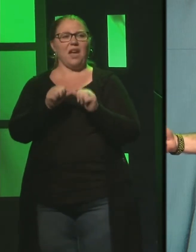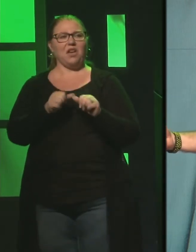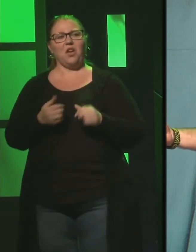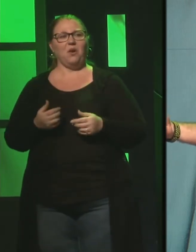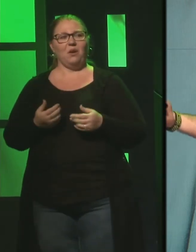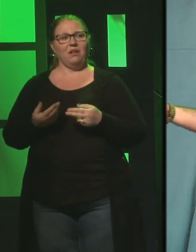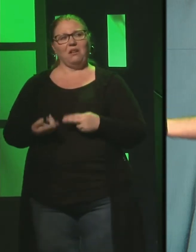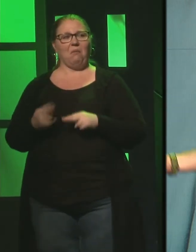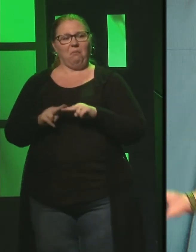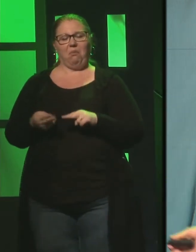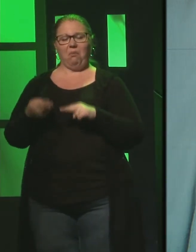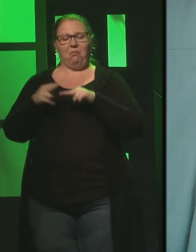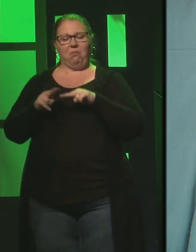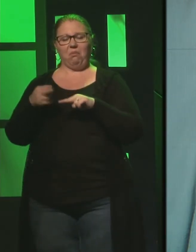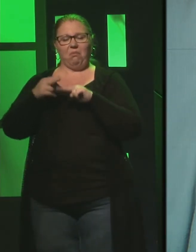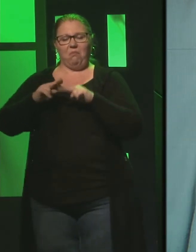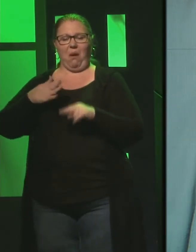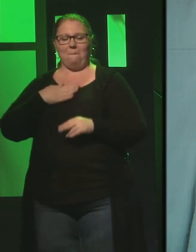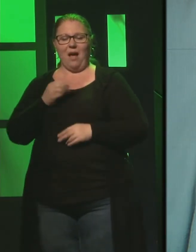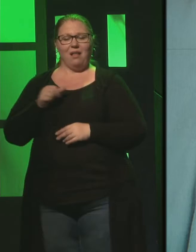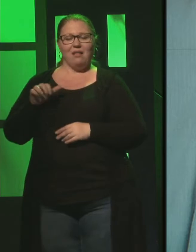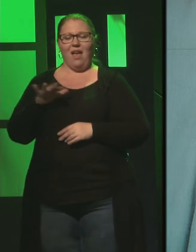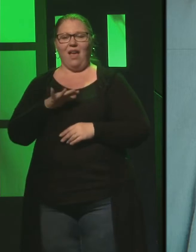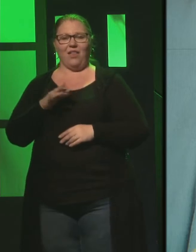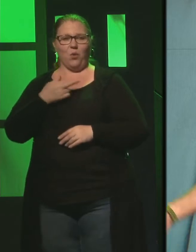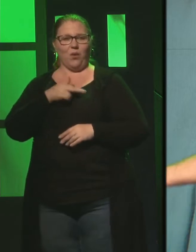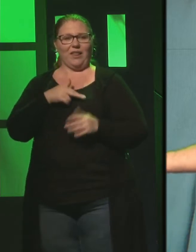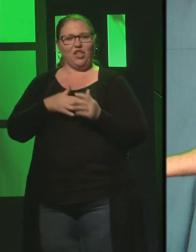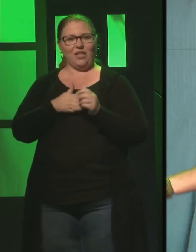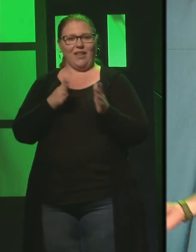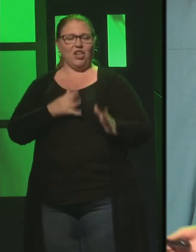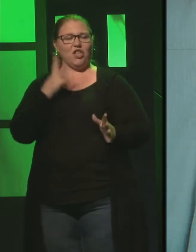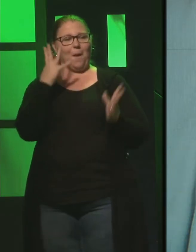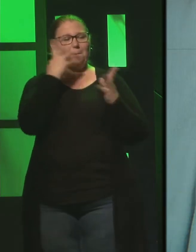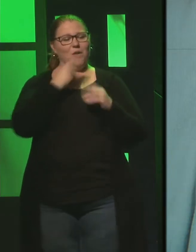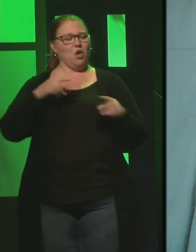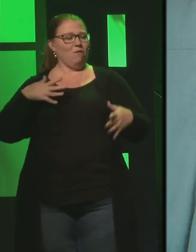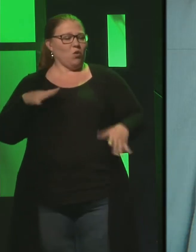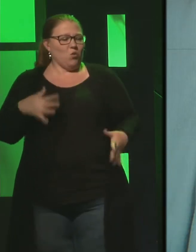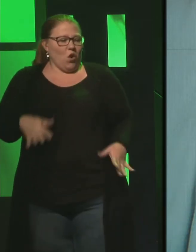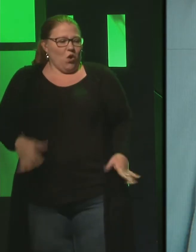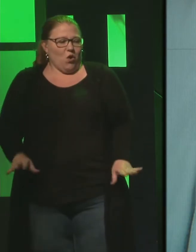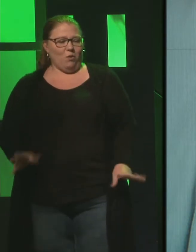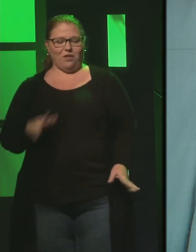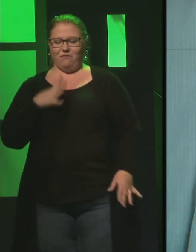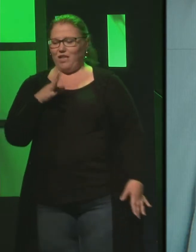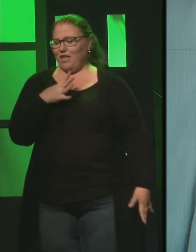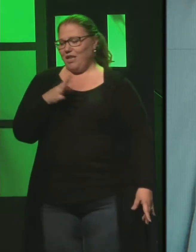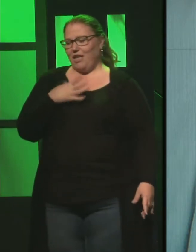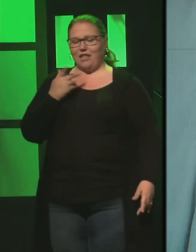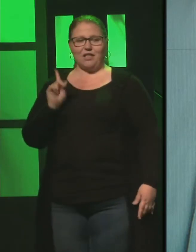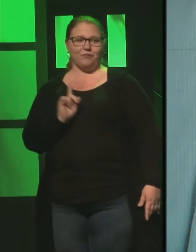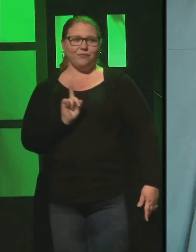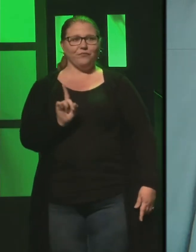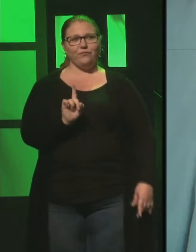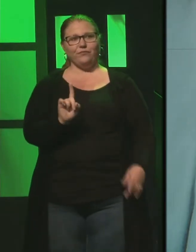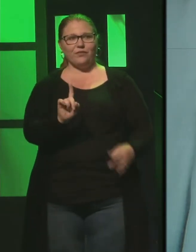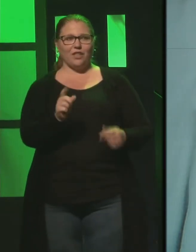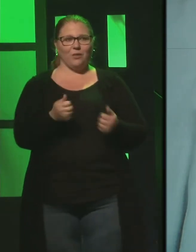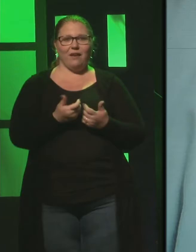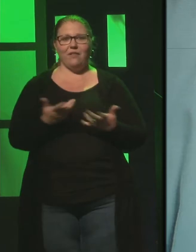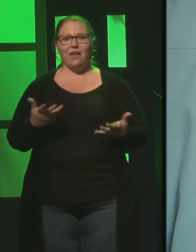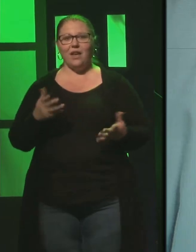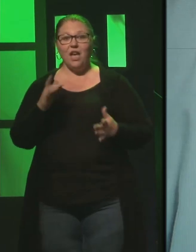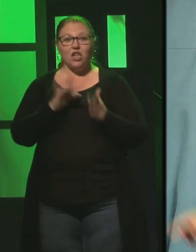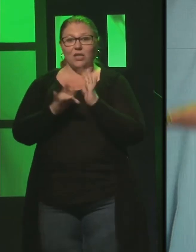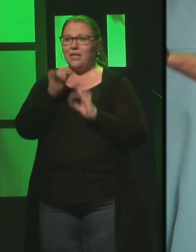build their estates. Jesus didn't look at the religious leaders in their beautiful robes and gowns and walking around with everything. Jesus didn't